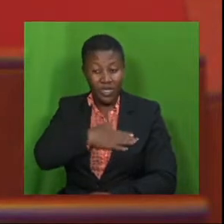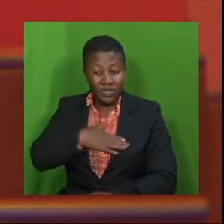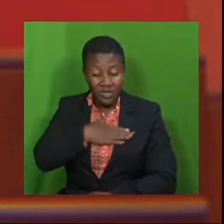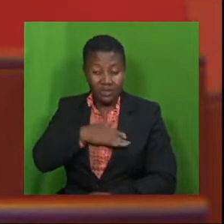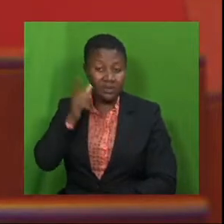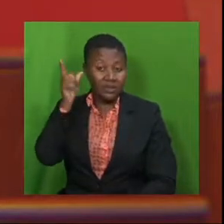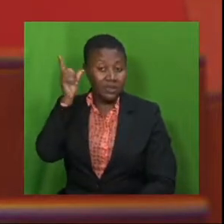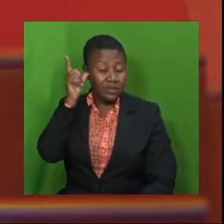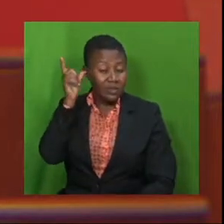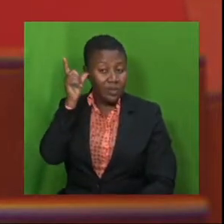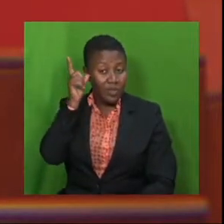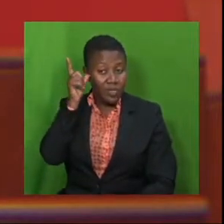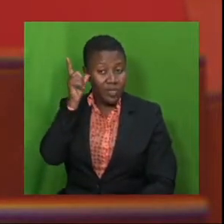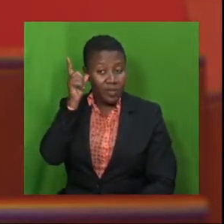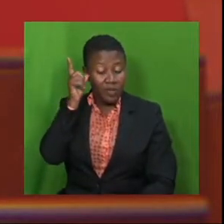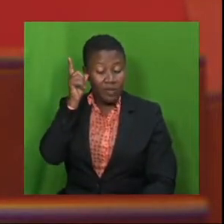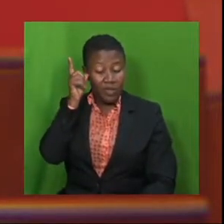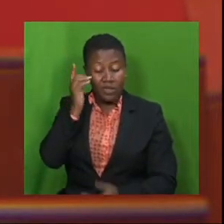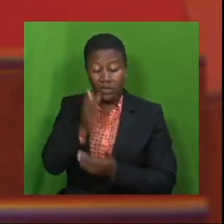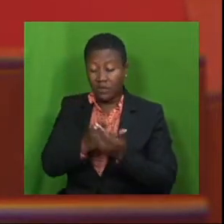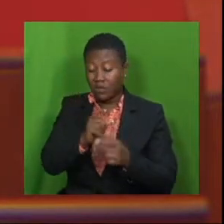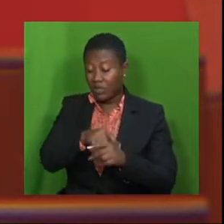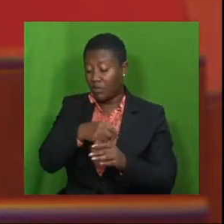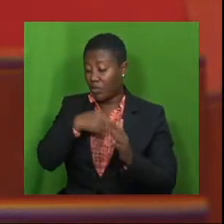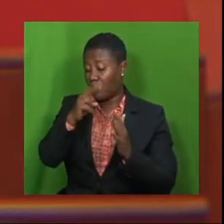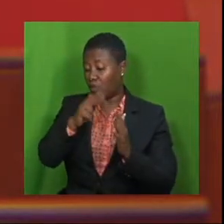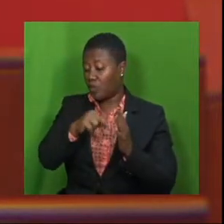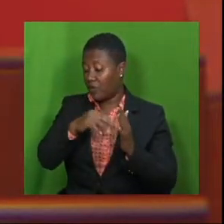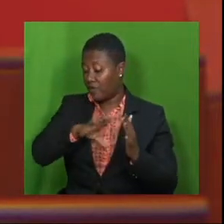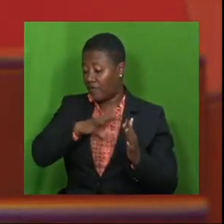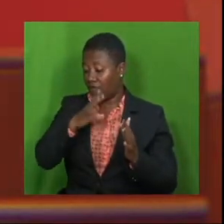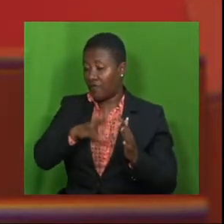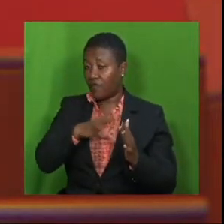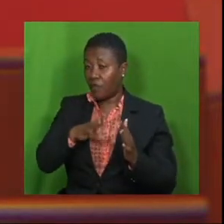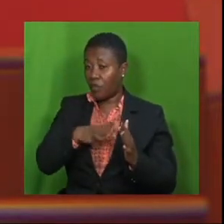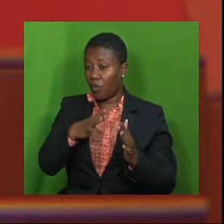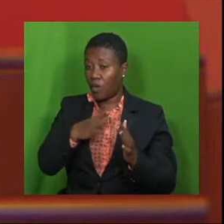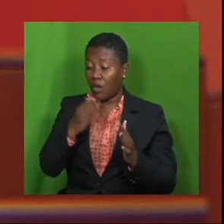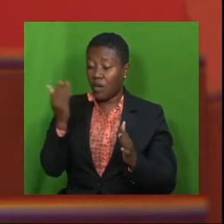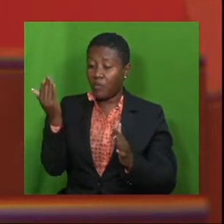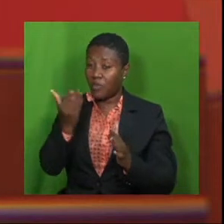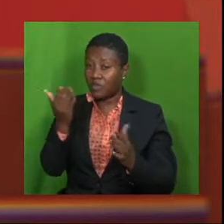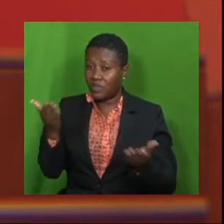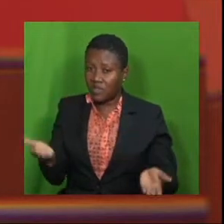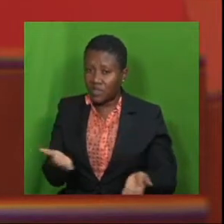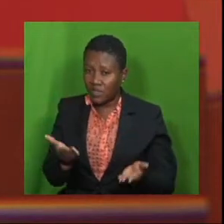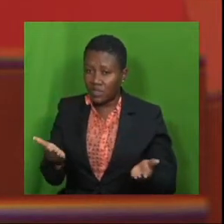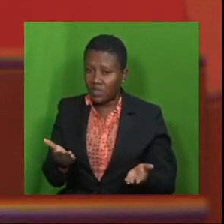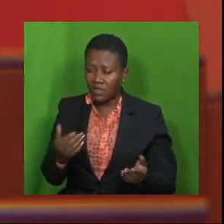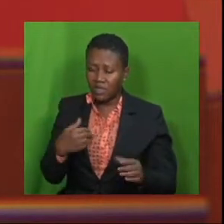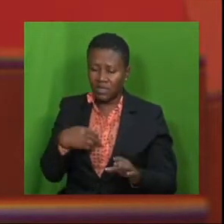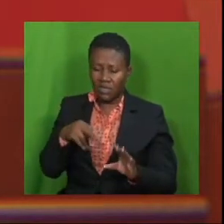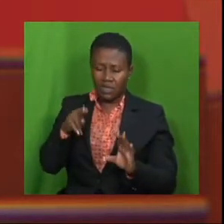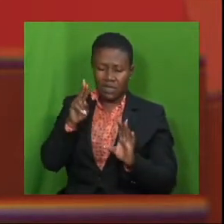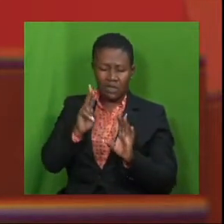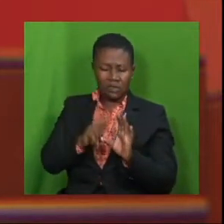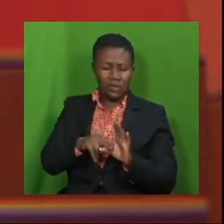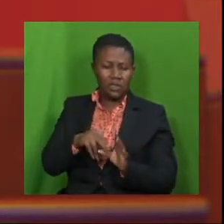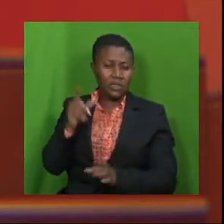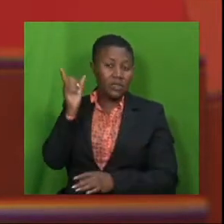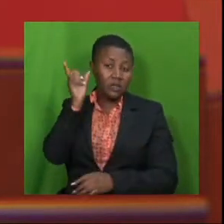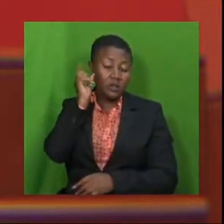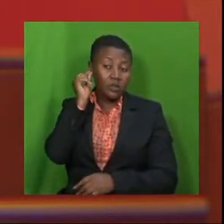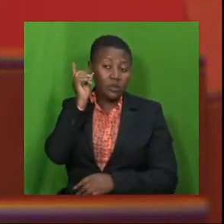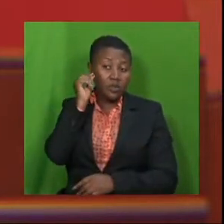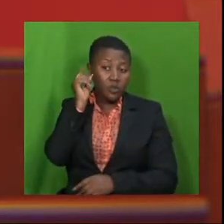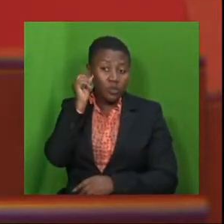Many times I read formal speeches here. I sit and listen to you, and you refer to them and you